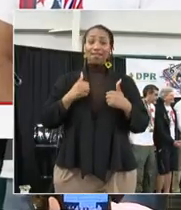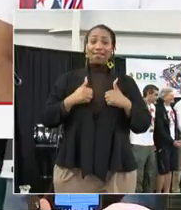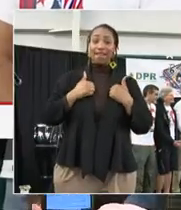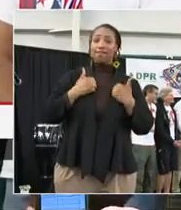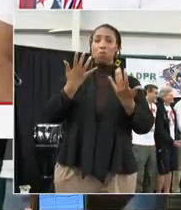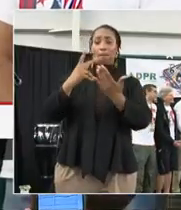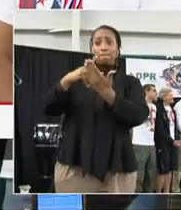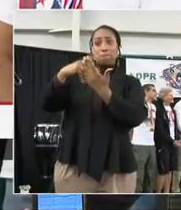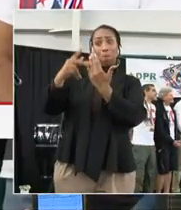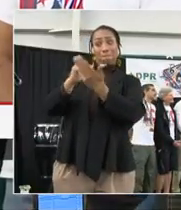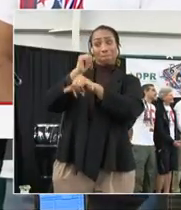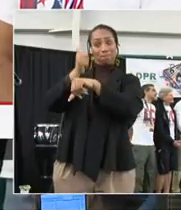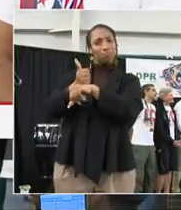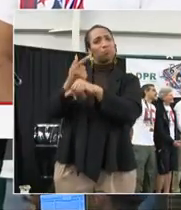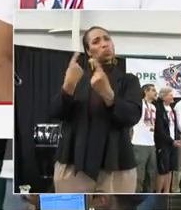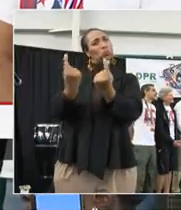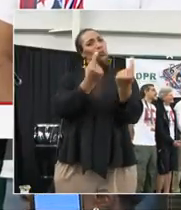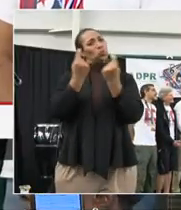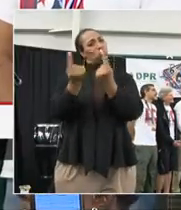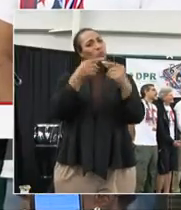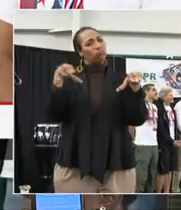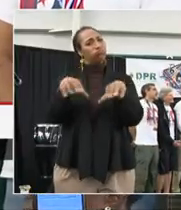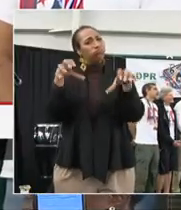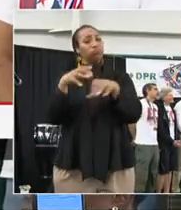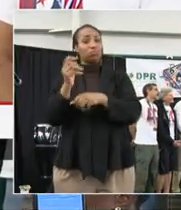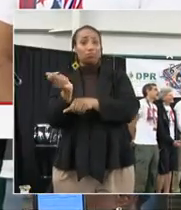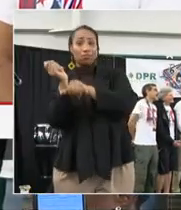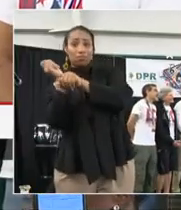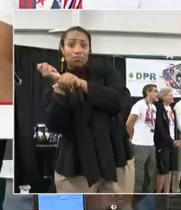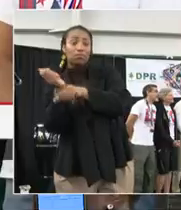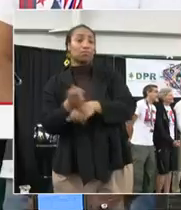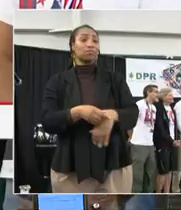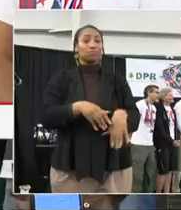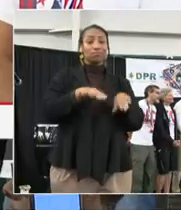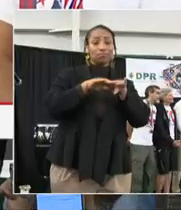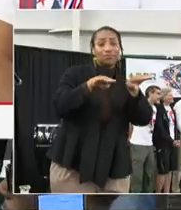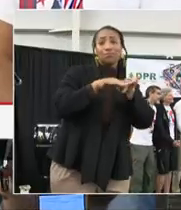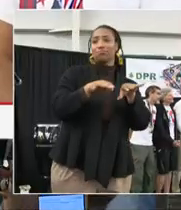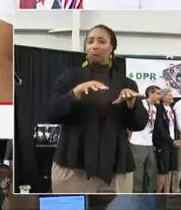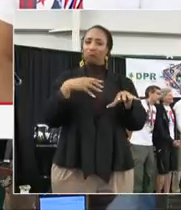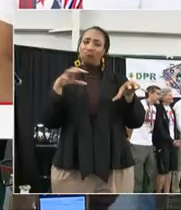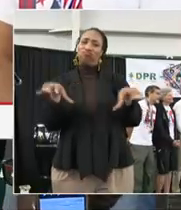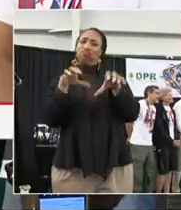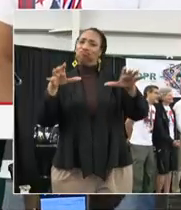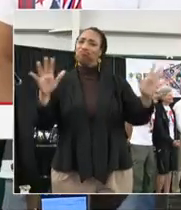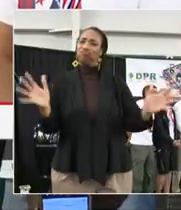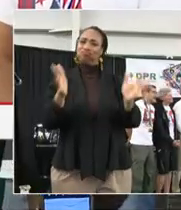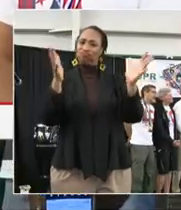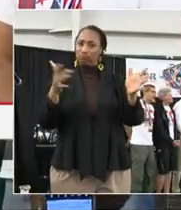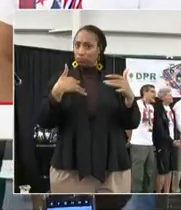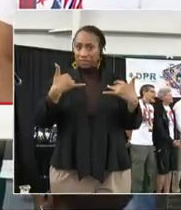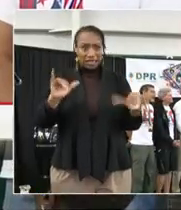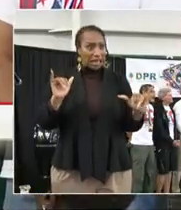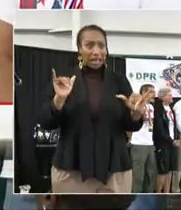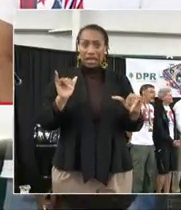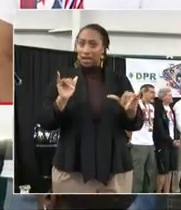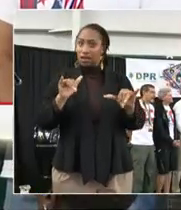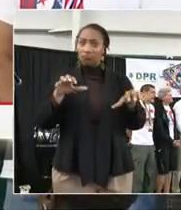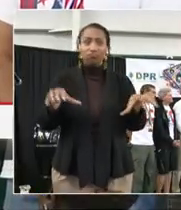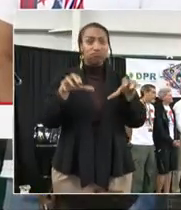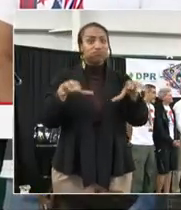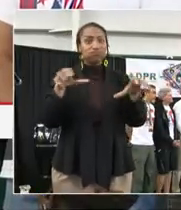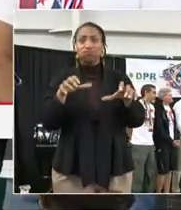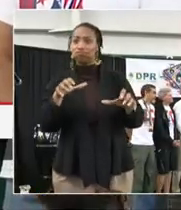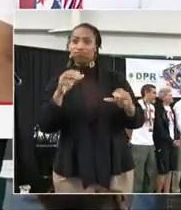H.D. Woodson to citywide tennis courts, and I am still moving. I am here with my